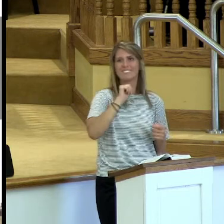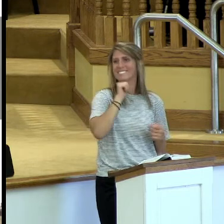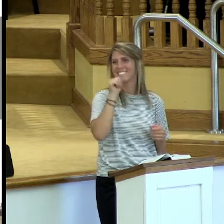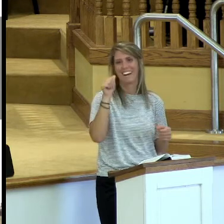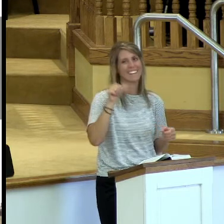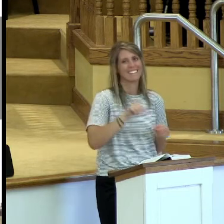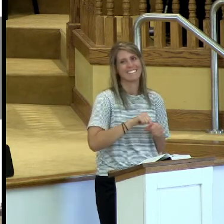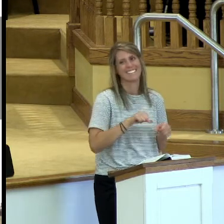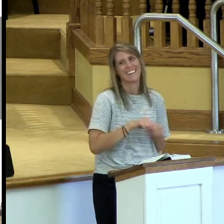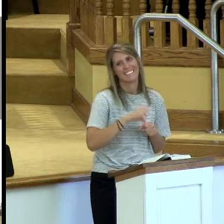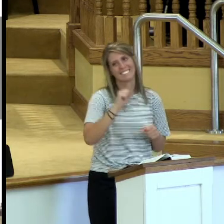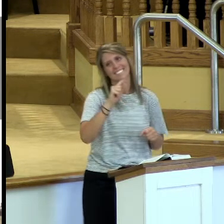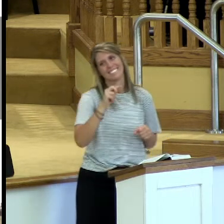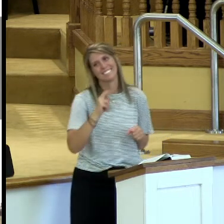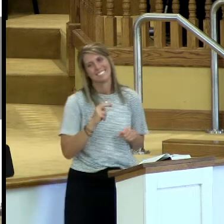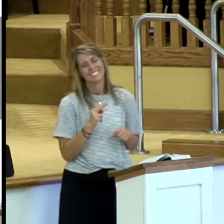station.